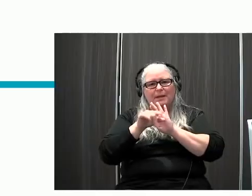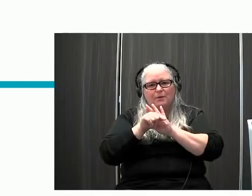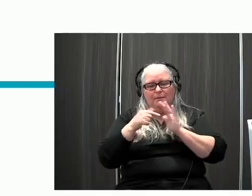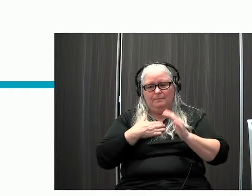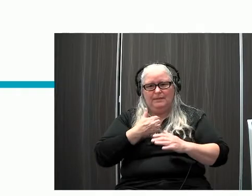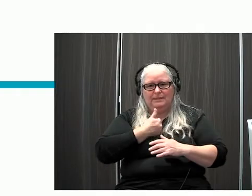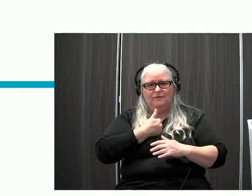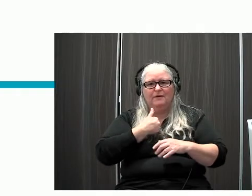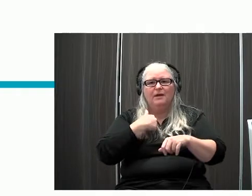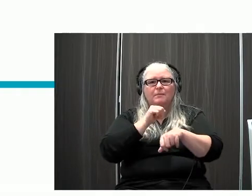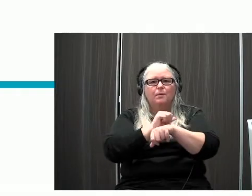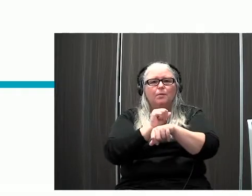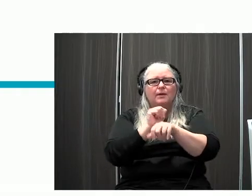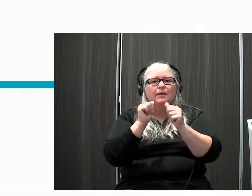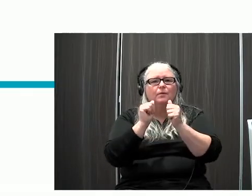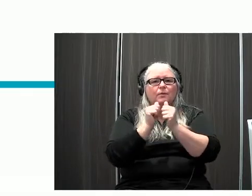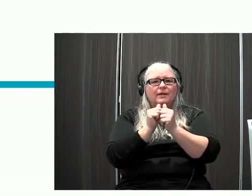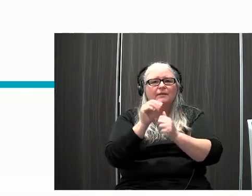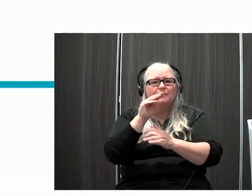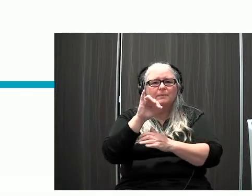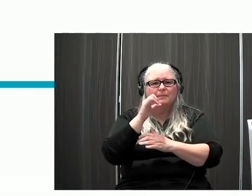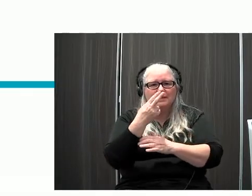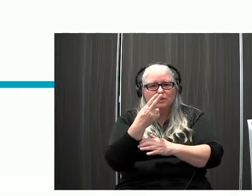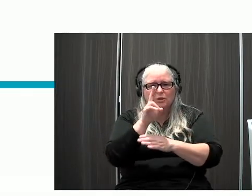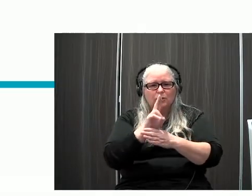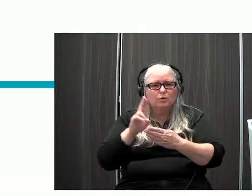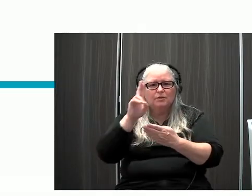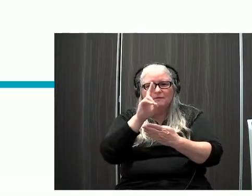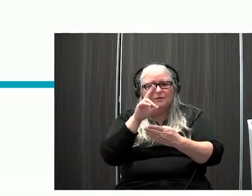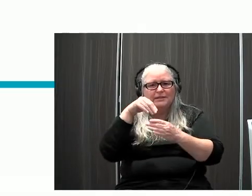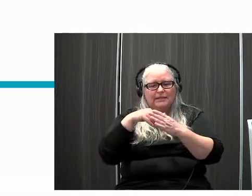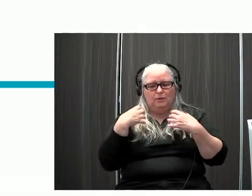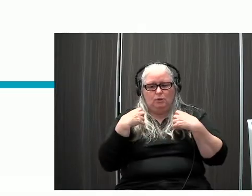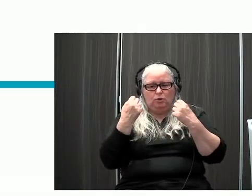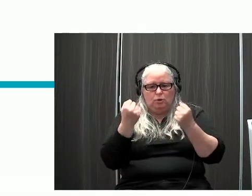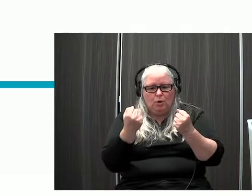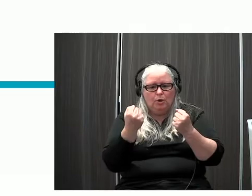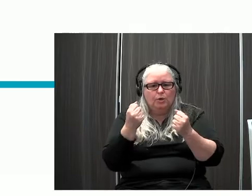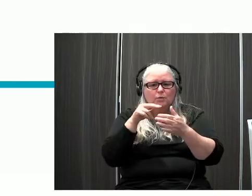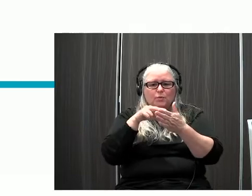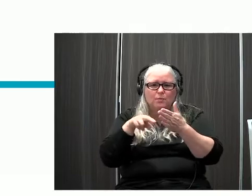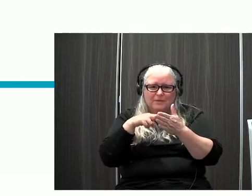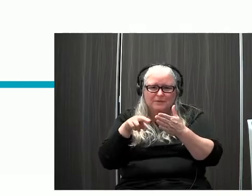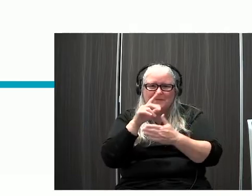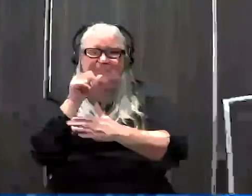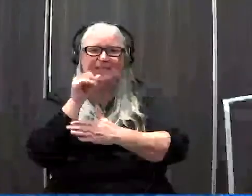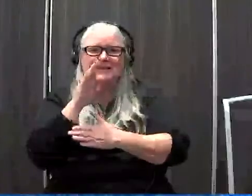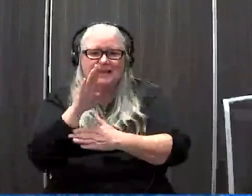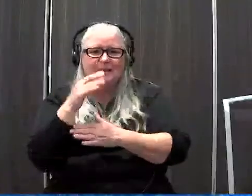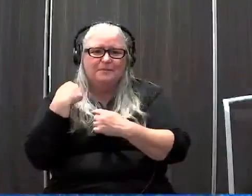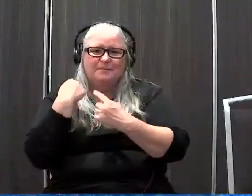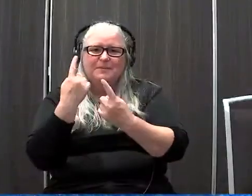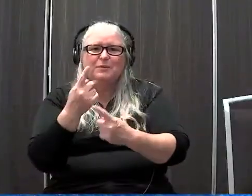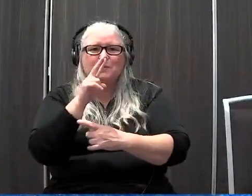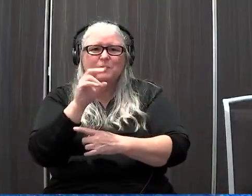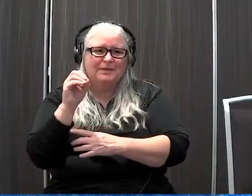Hartshorn in the Charge Syndrome Research Lab at Central Michigan University since 2016. And I've had a lot of great opportunities to work directly with